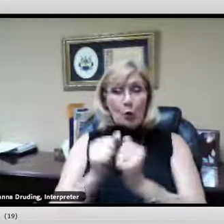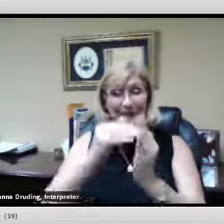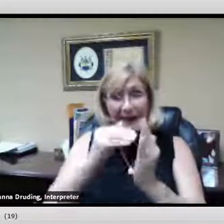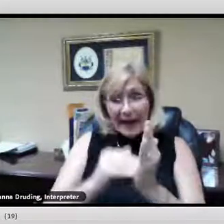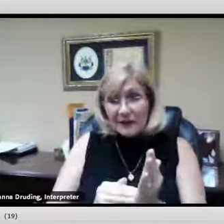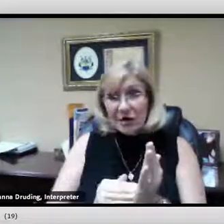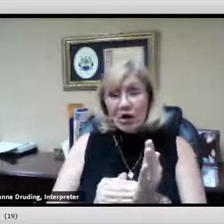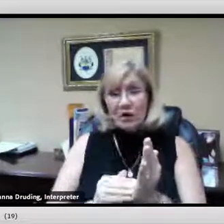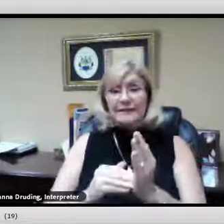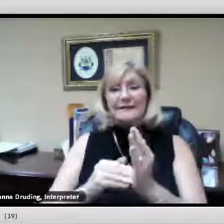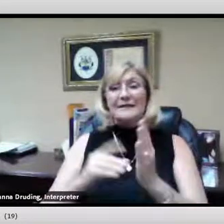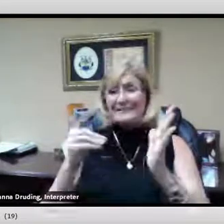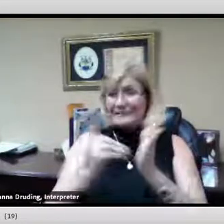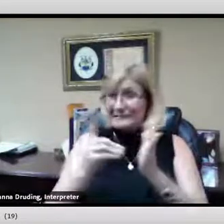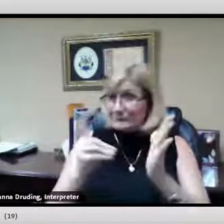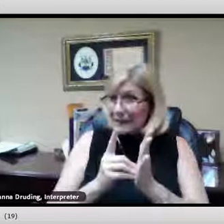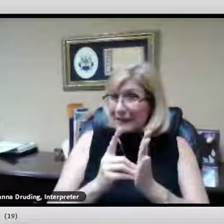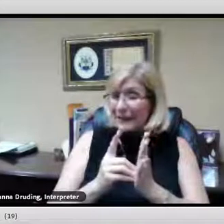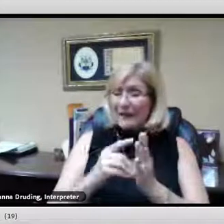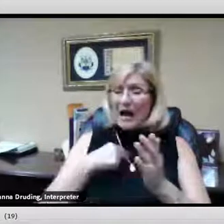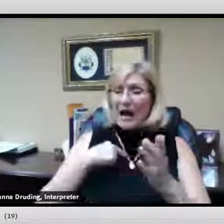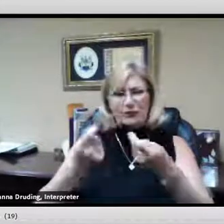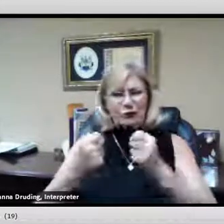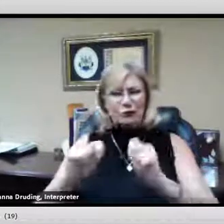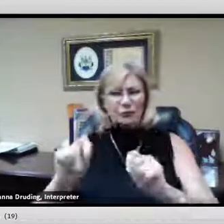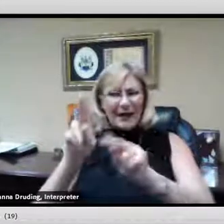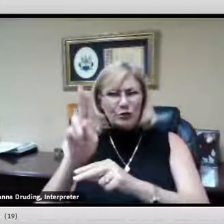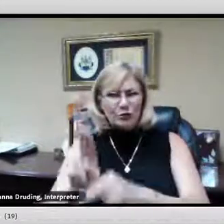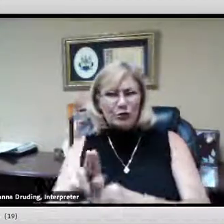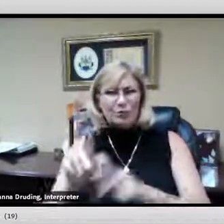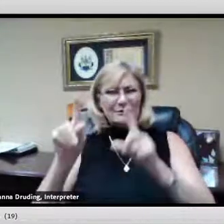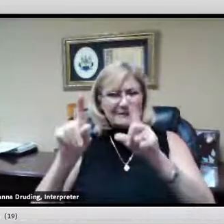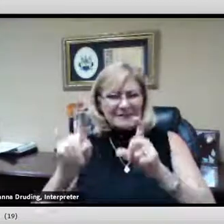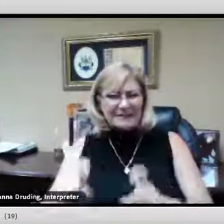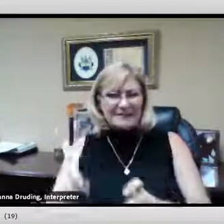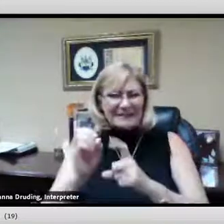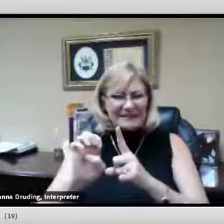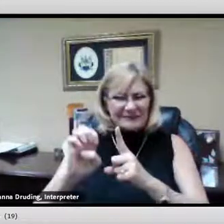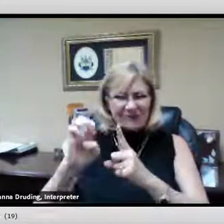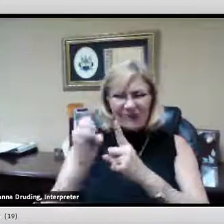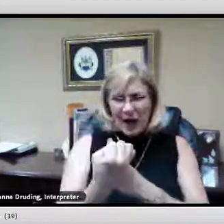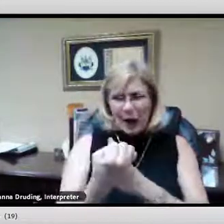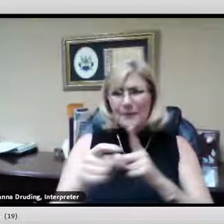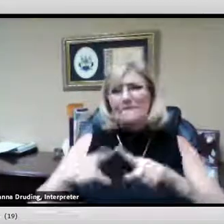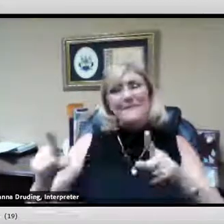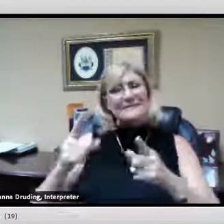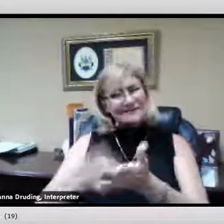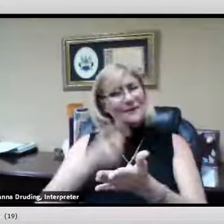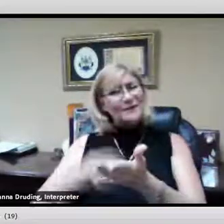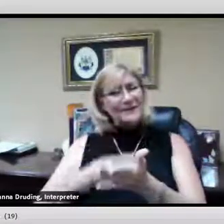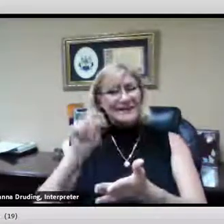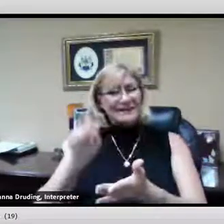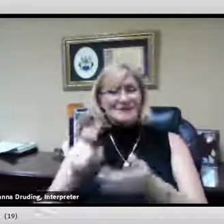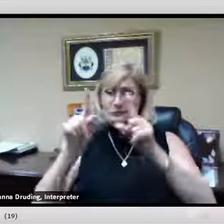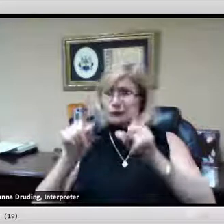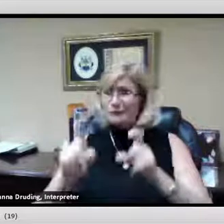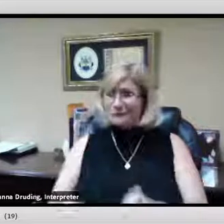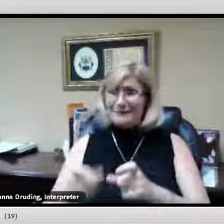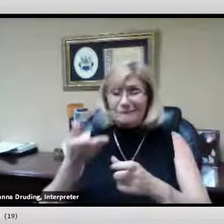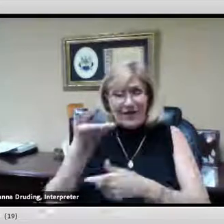the catalog display. I try to use a test environment that we have for that, but some things I need to just test in real time. Either we